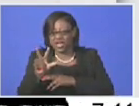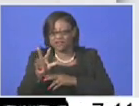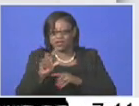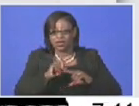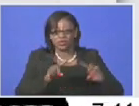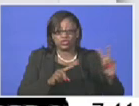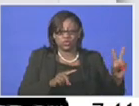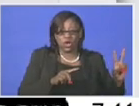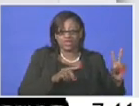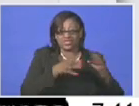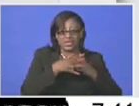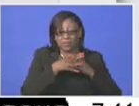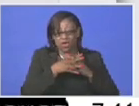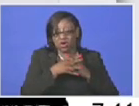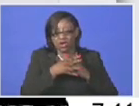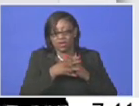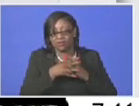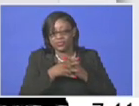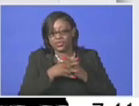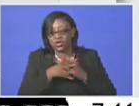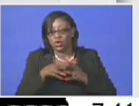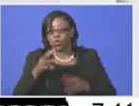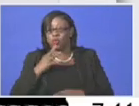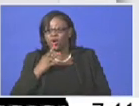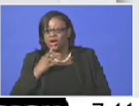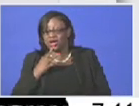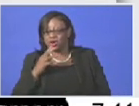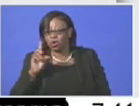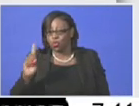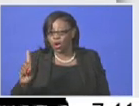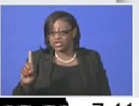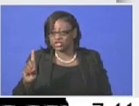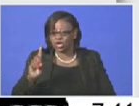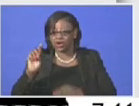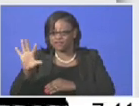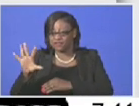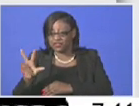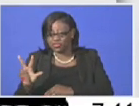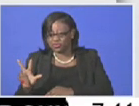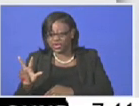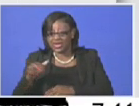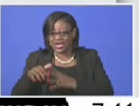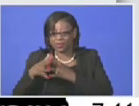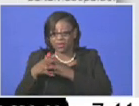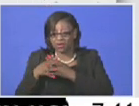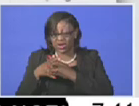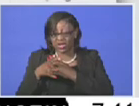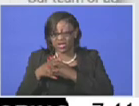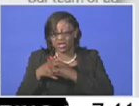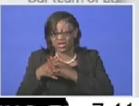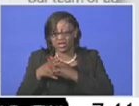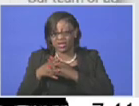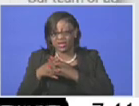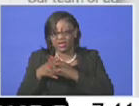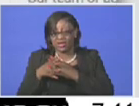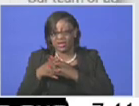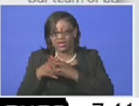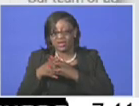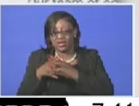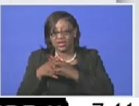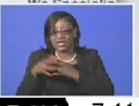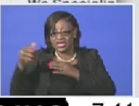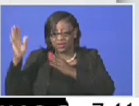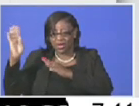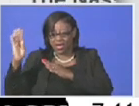with $2. A 1.5 liter of water priced at $1.53 compared with the U.S. selling price of a